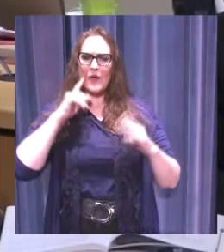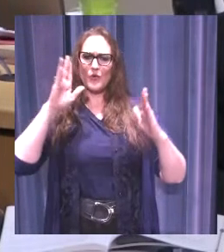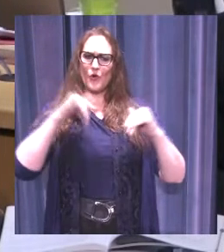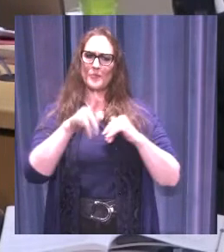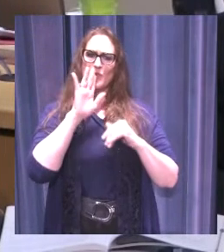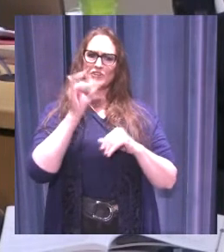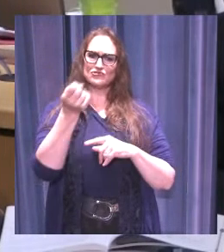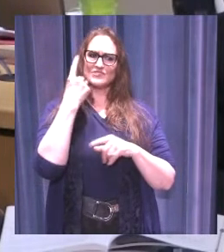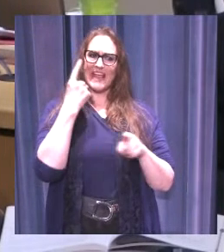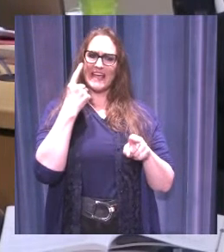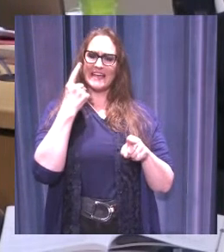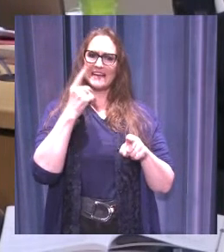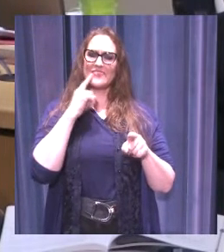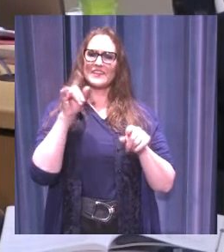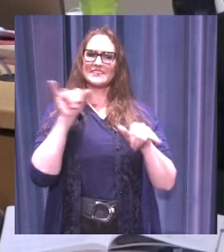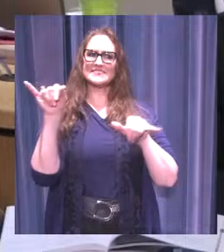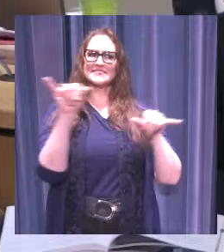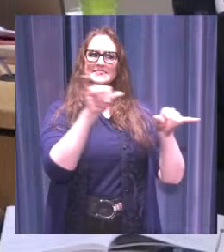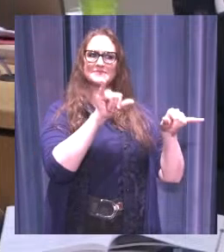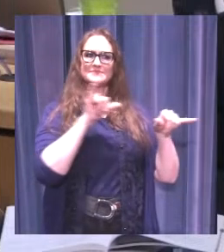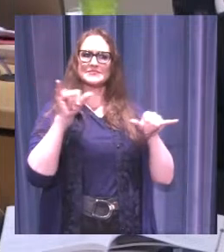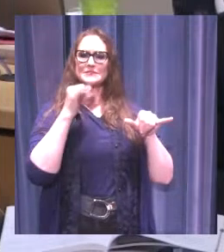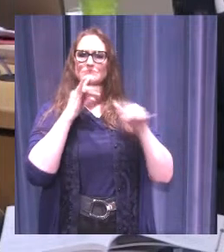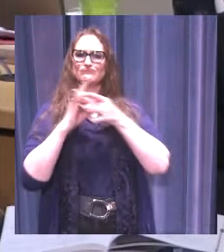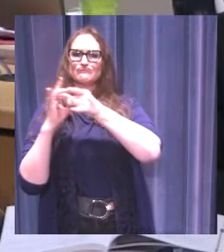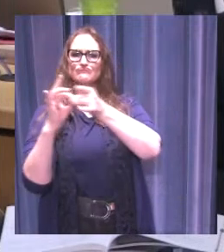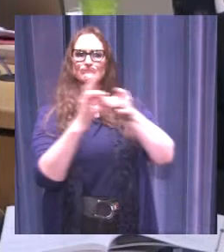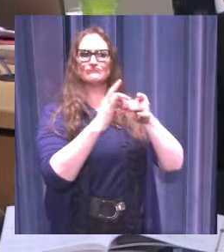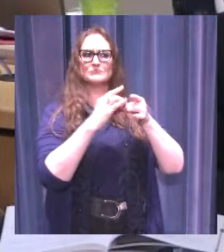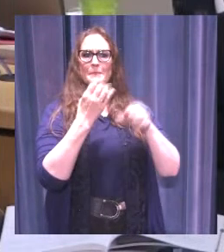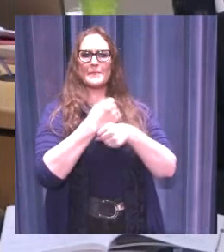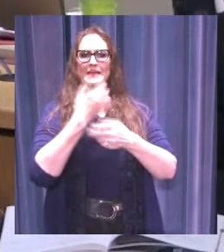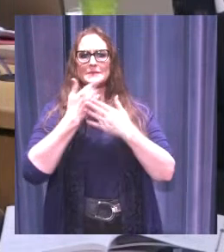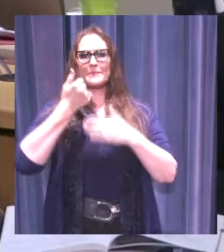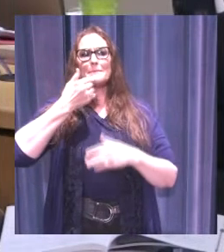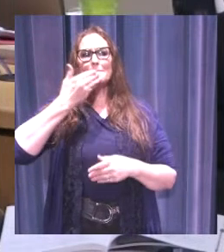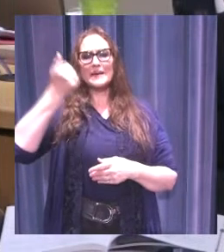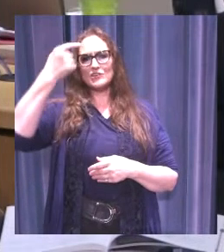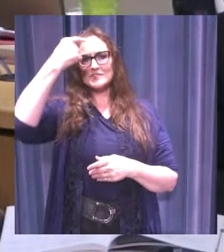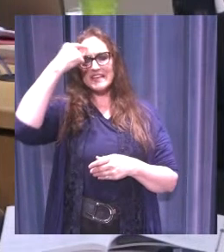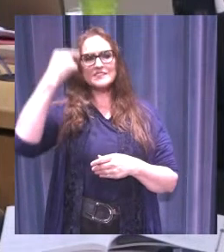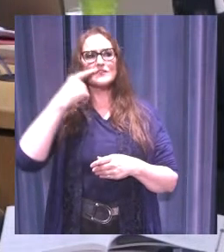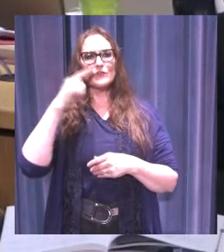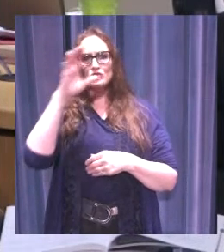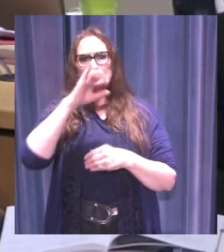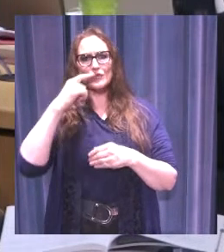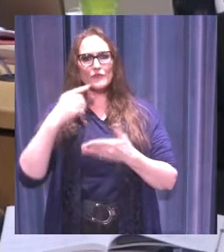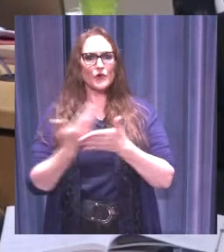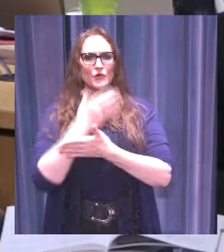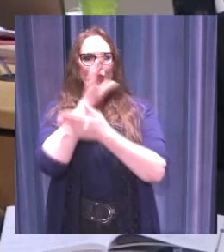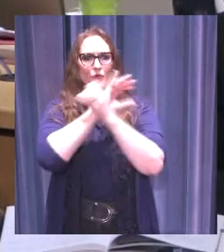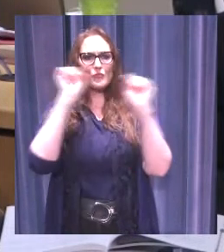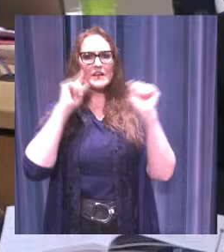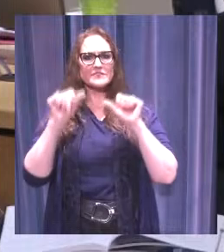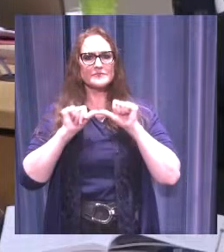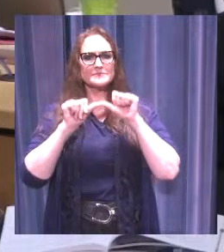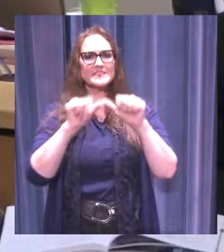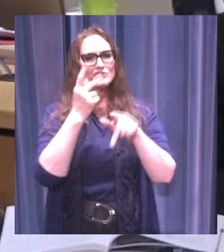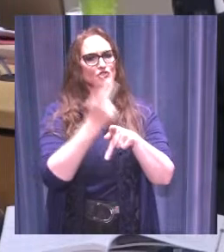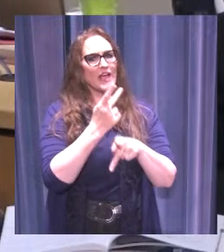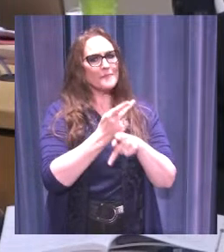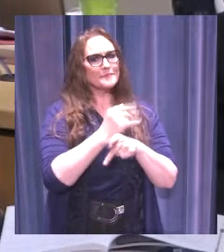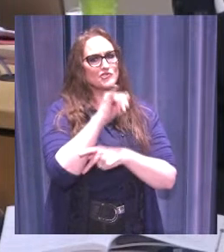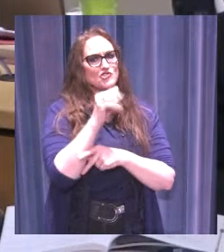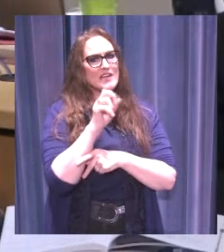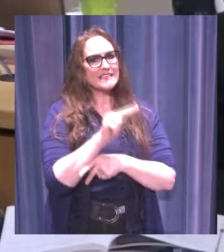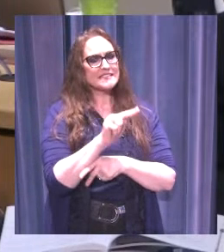would understand that consistency makes better sense during the search for a permanent president, and kept Jason Wilson on.